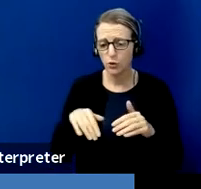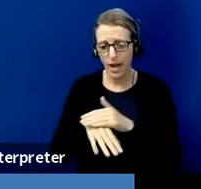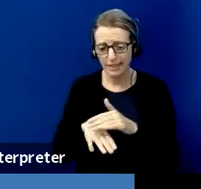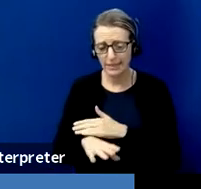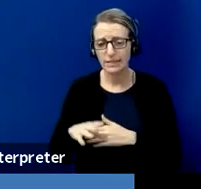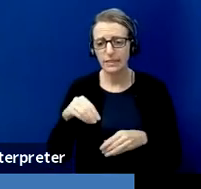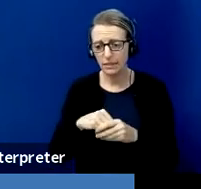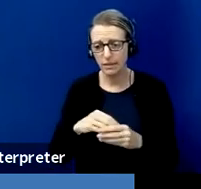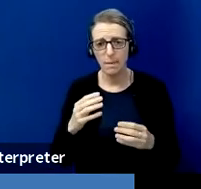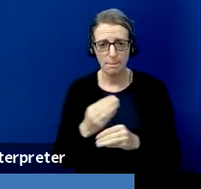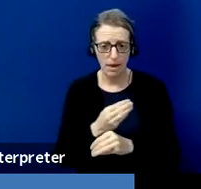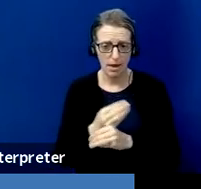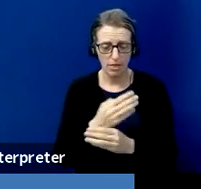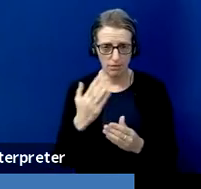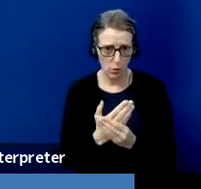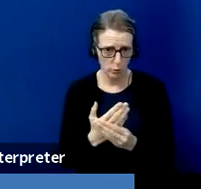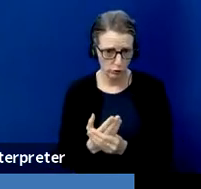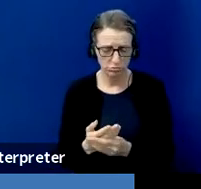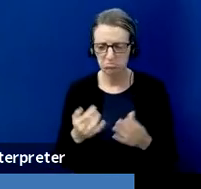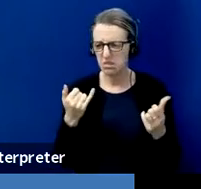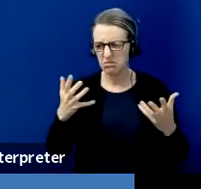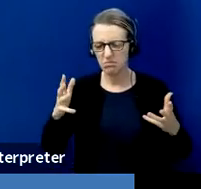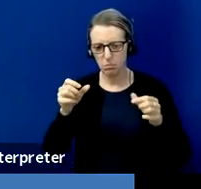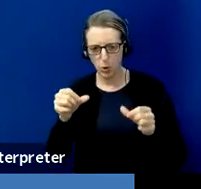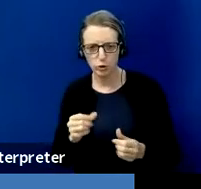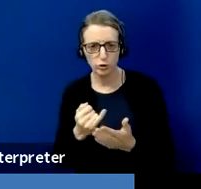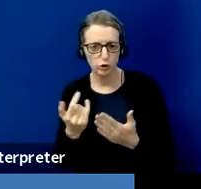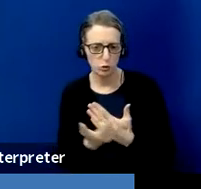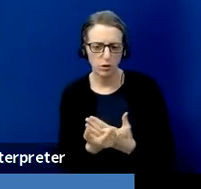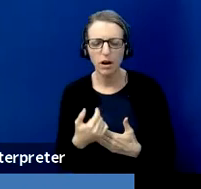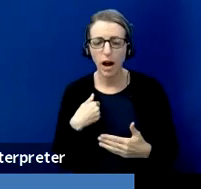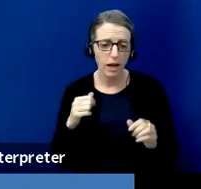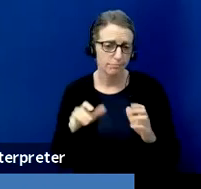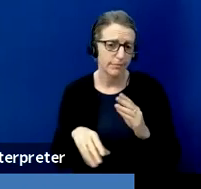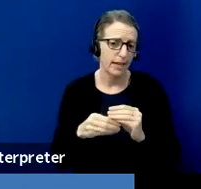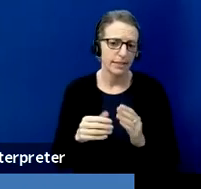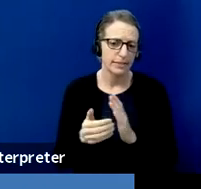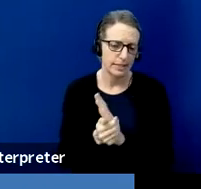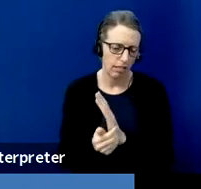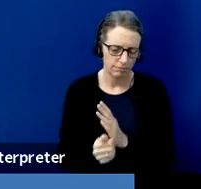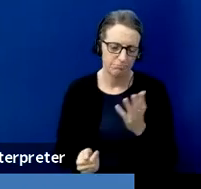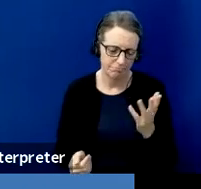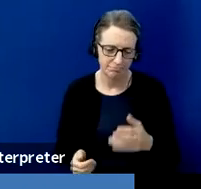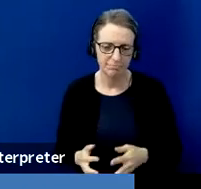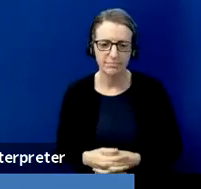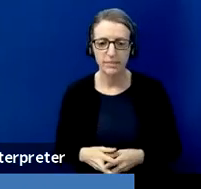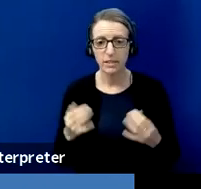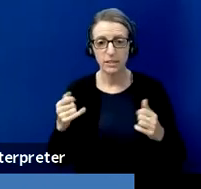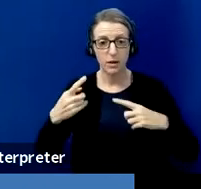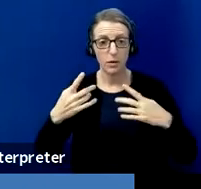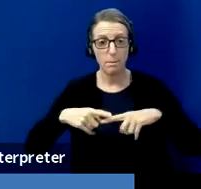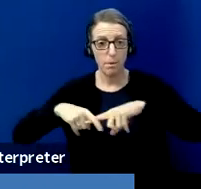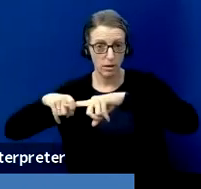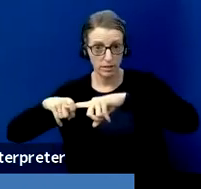folder. It now is posted in their journal. I was able to add a skill. I'm going to pause there